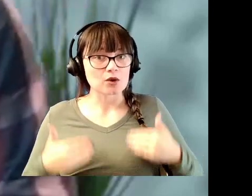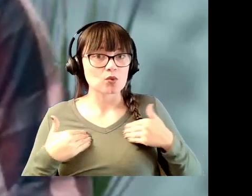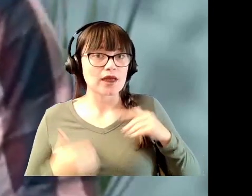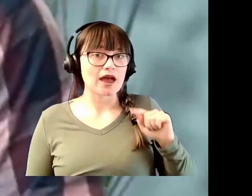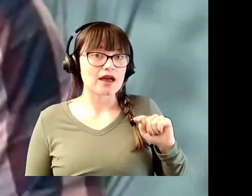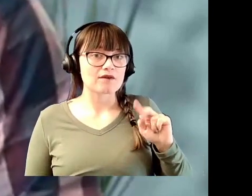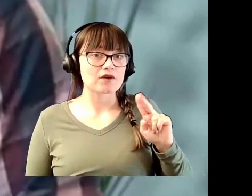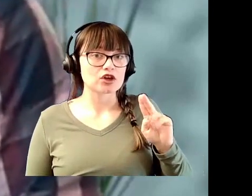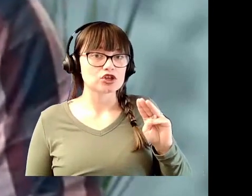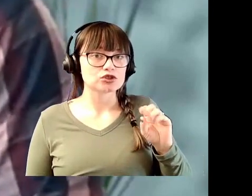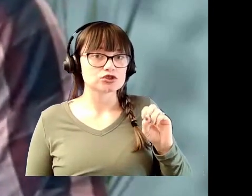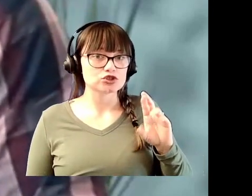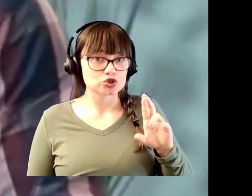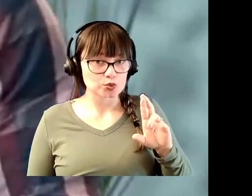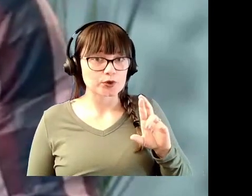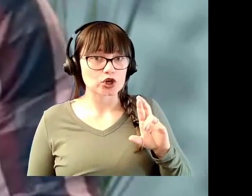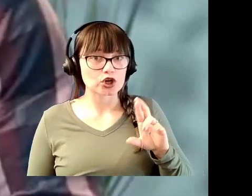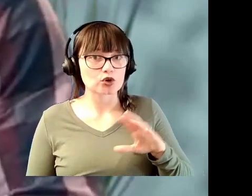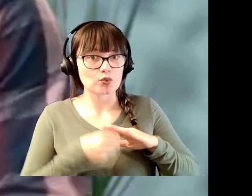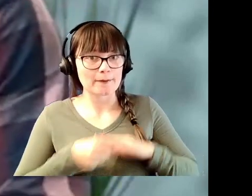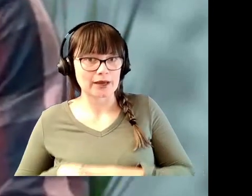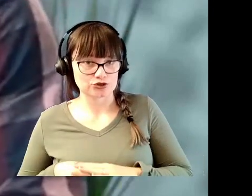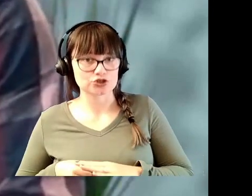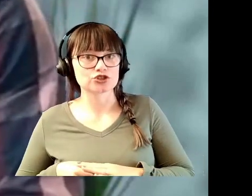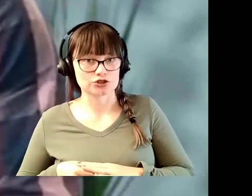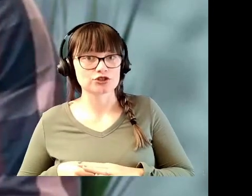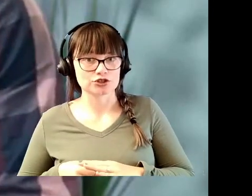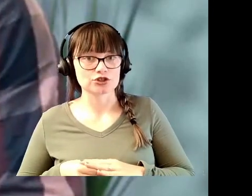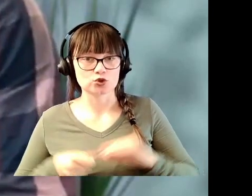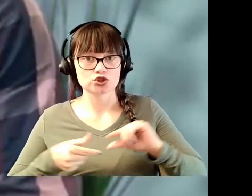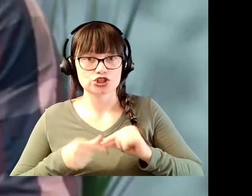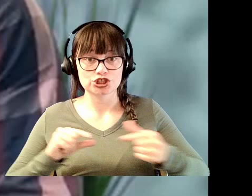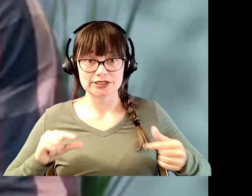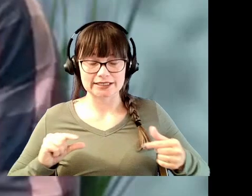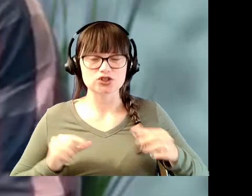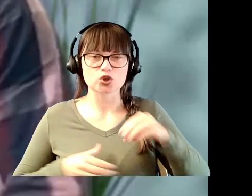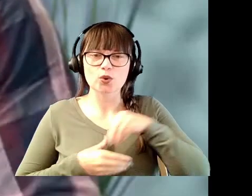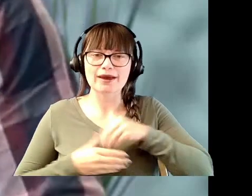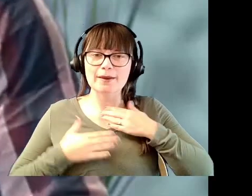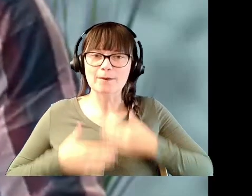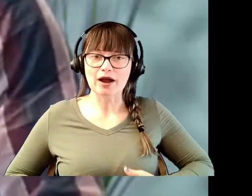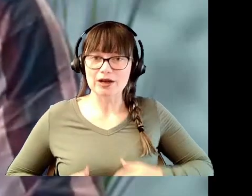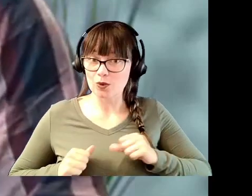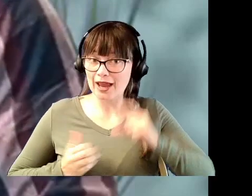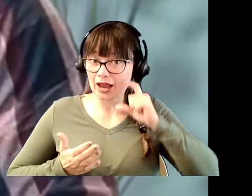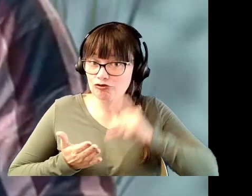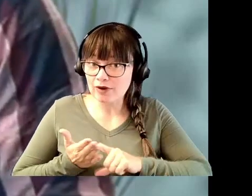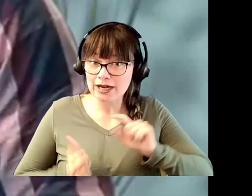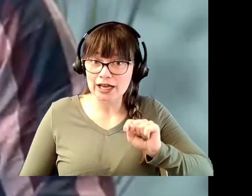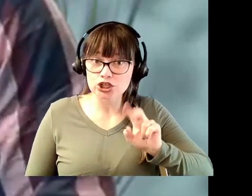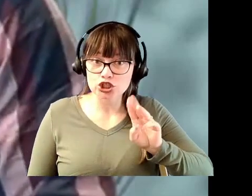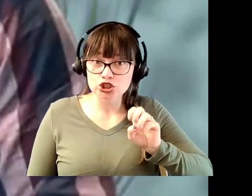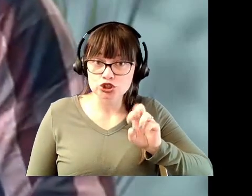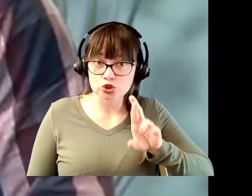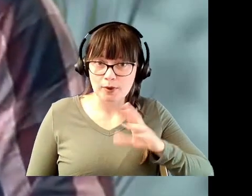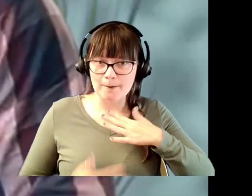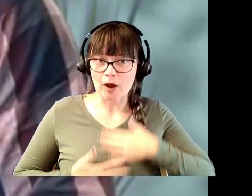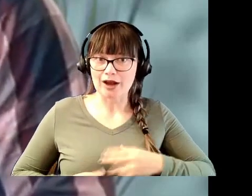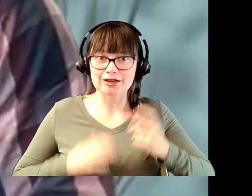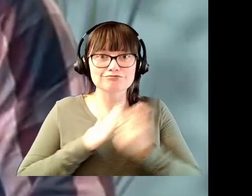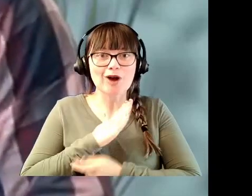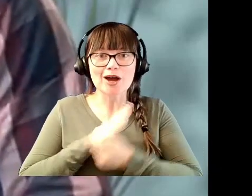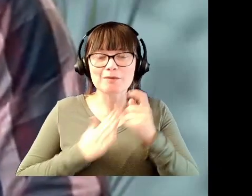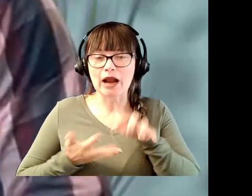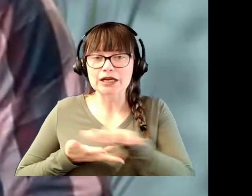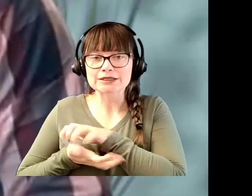have genes that are responsible for recognizing tumors and suppressing them and getting rid of them. What we often find